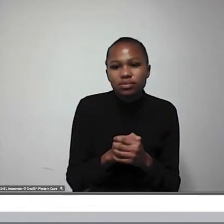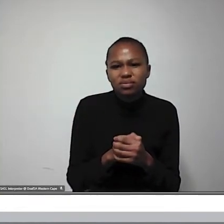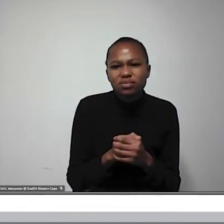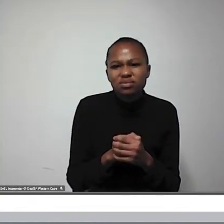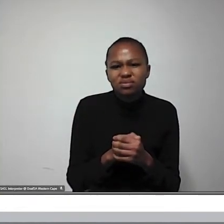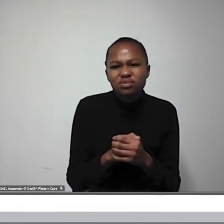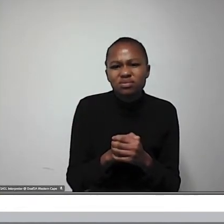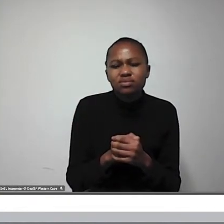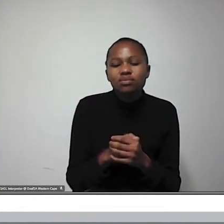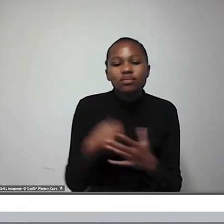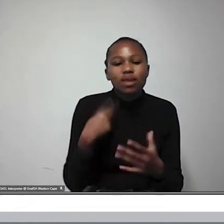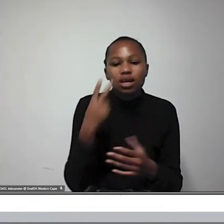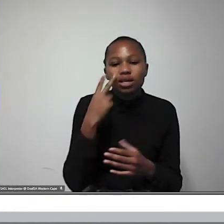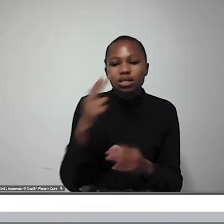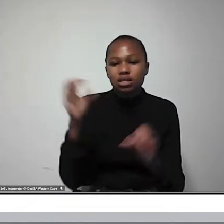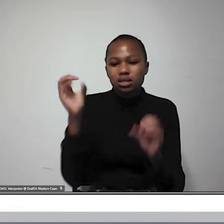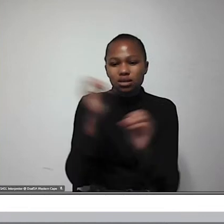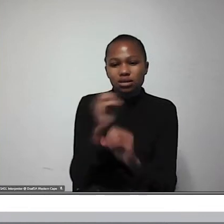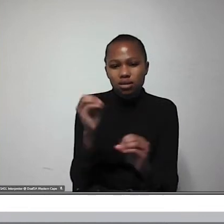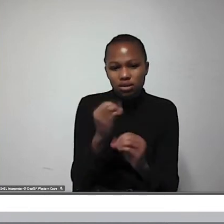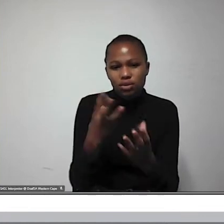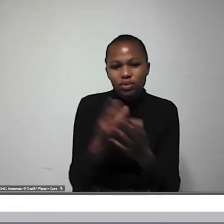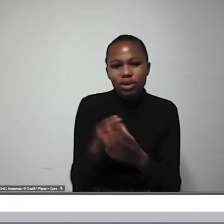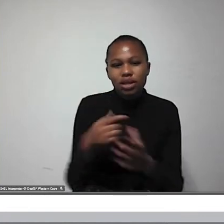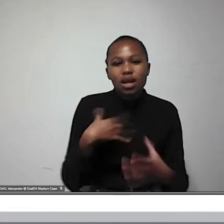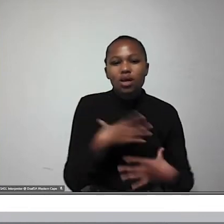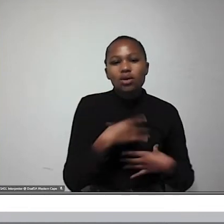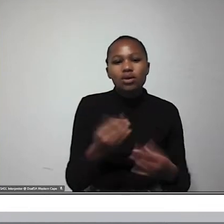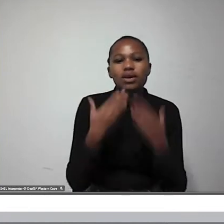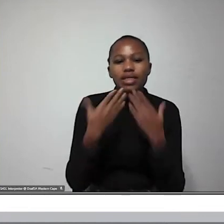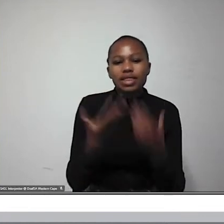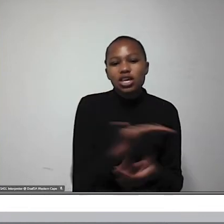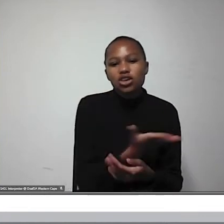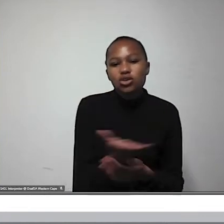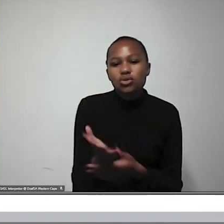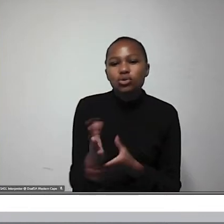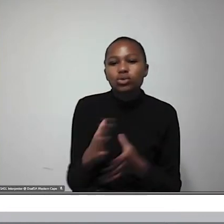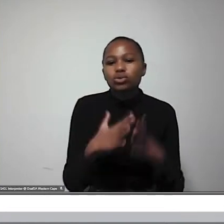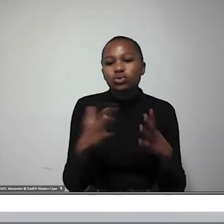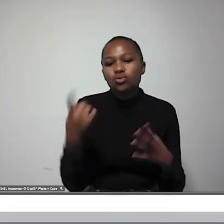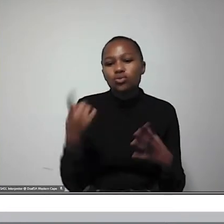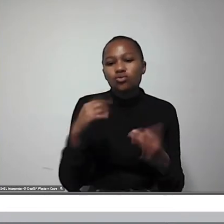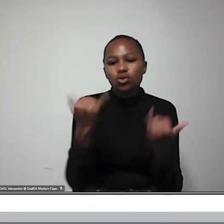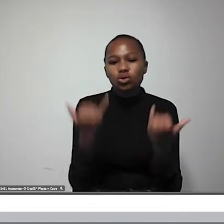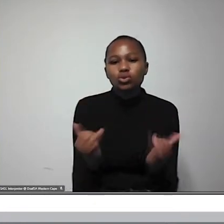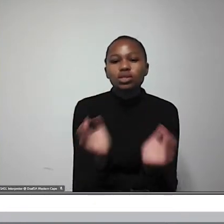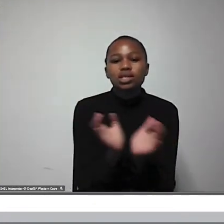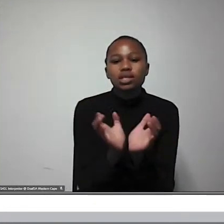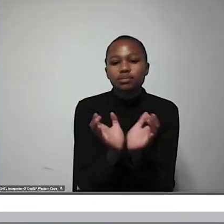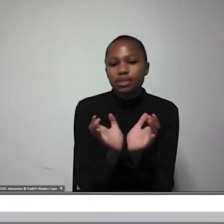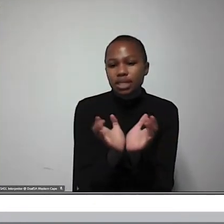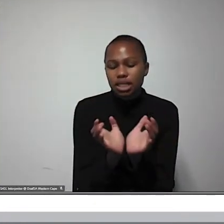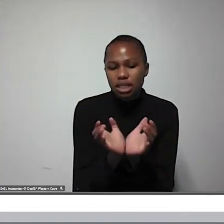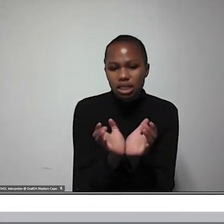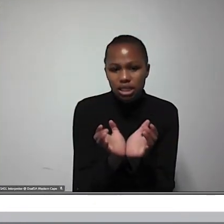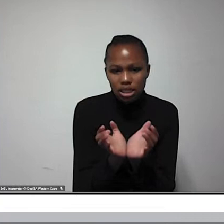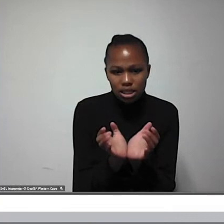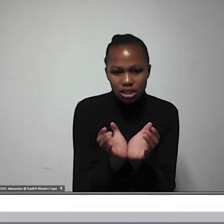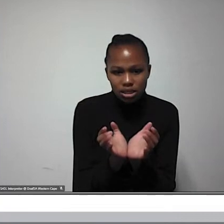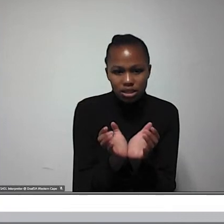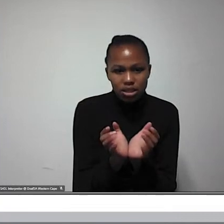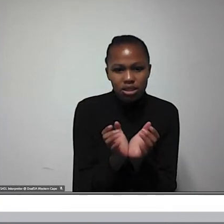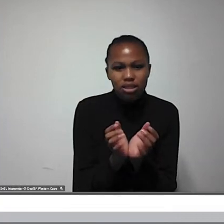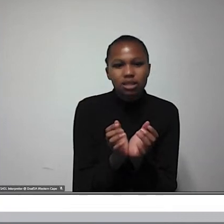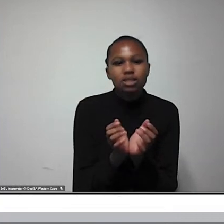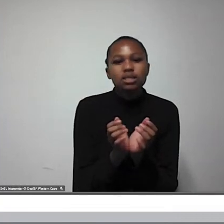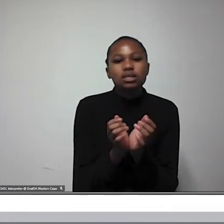I see none. With that, I would like to thank you very much for today's meeting. It's been very interesting,